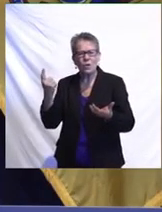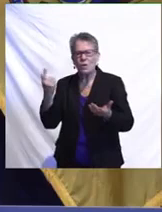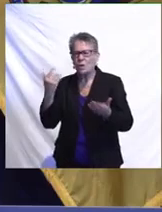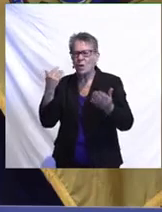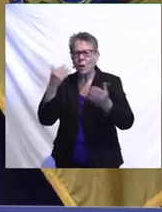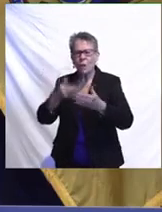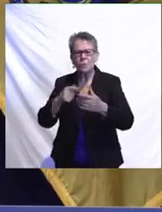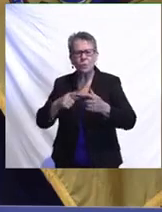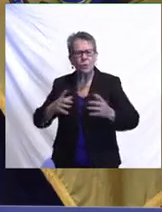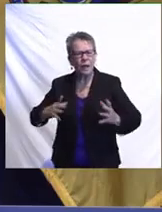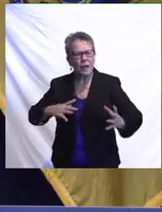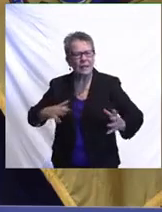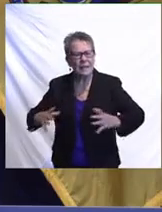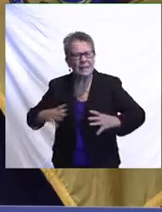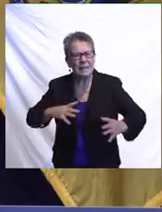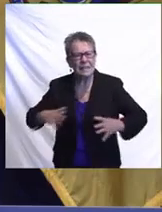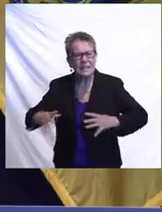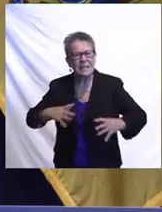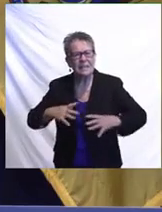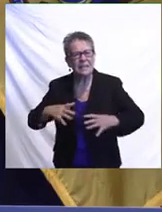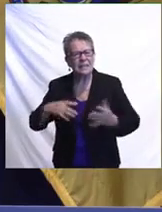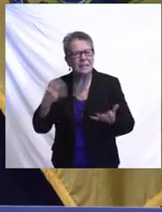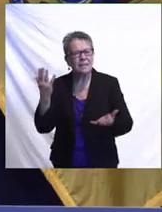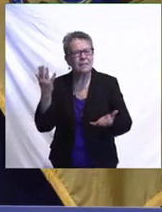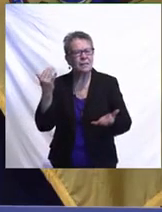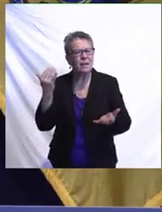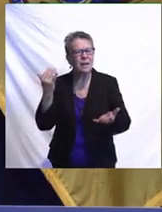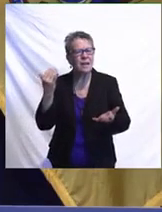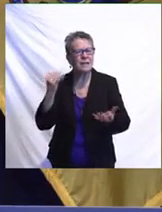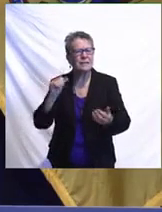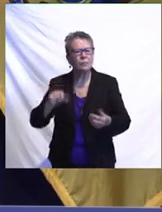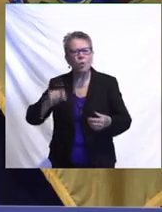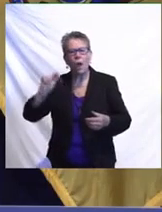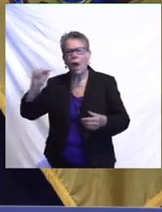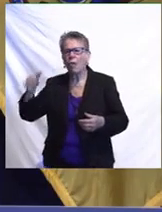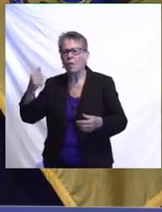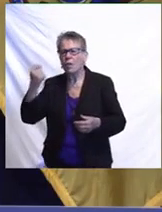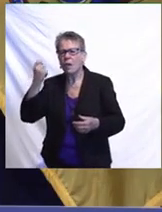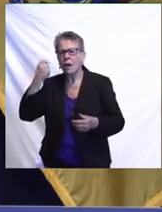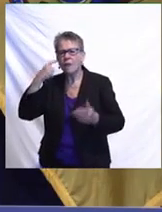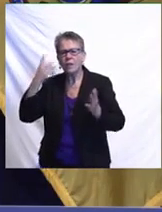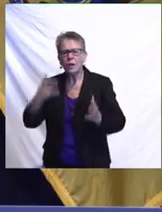legislation the weekend between Christmas and New Year's. Thanks.